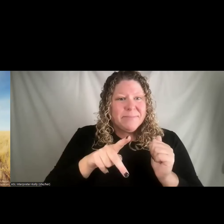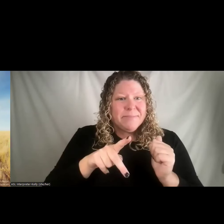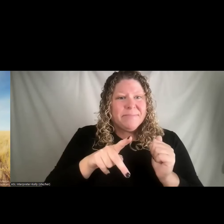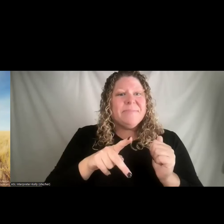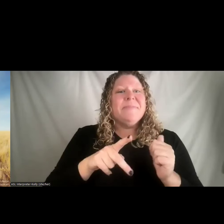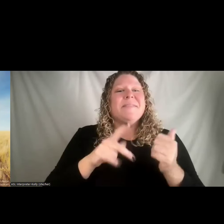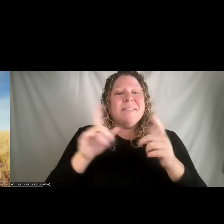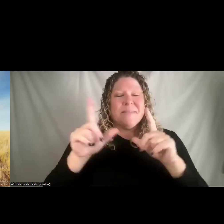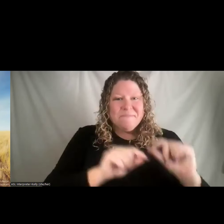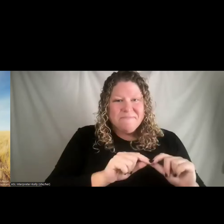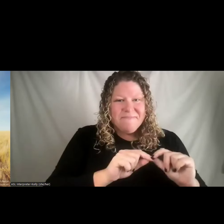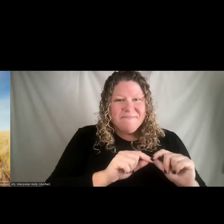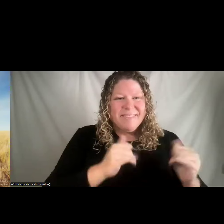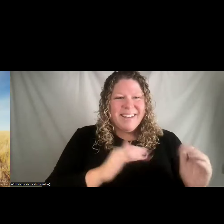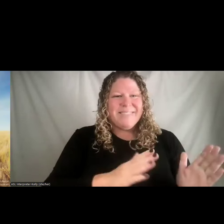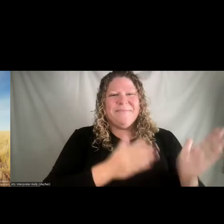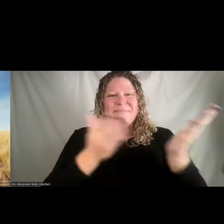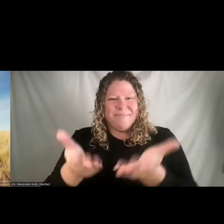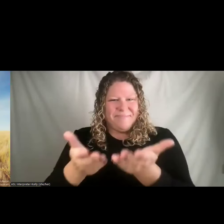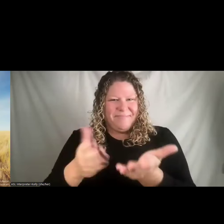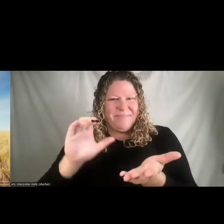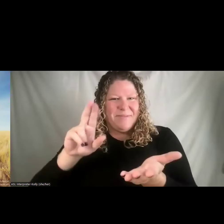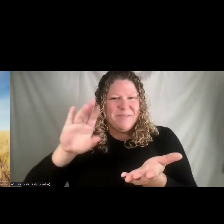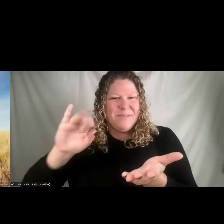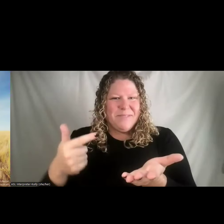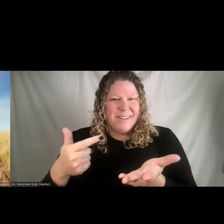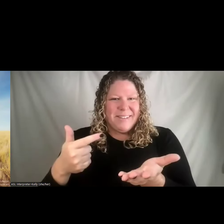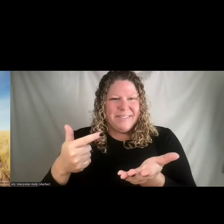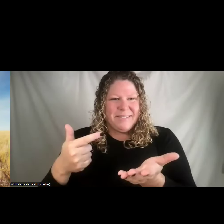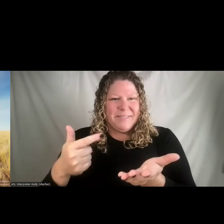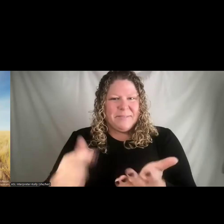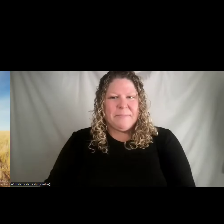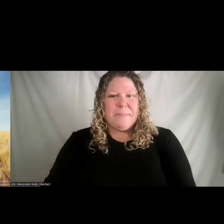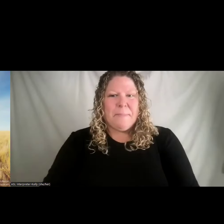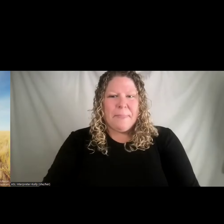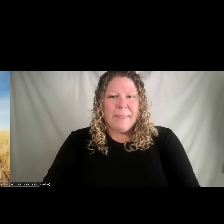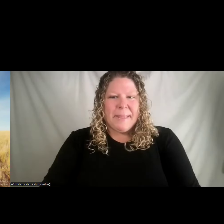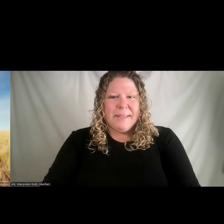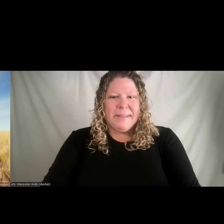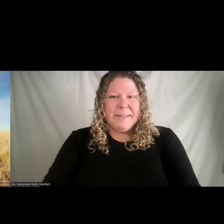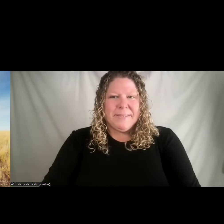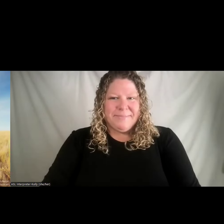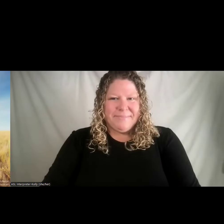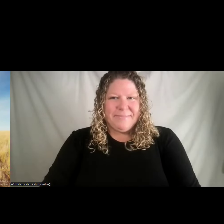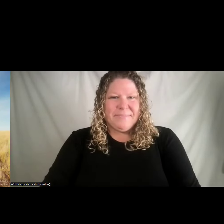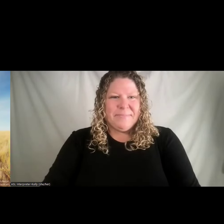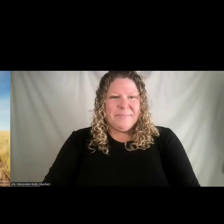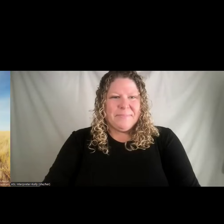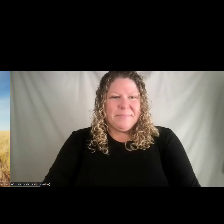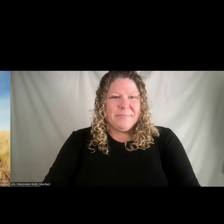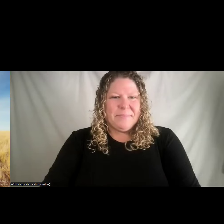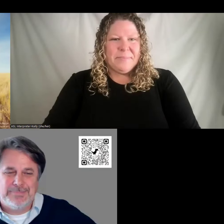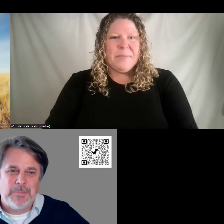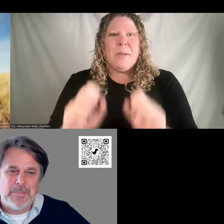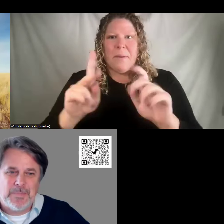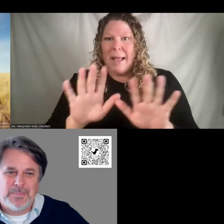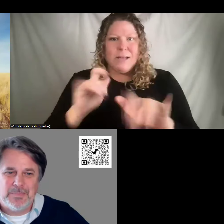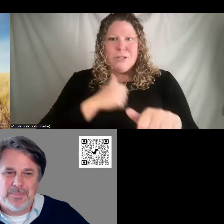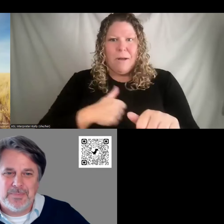while I introduce Craig, just a second. I'm sorry, I clicked the wrong button. Okay, I'm back. All